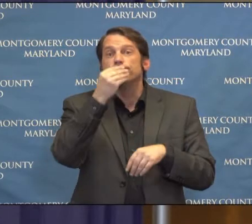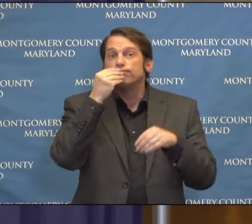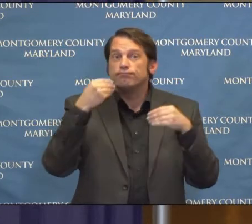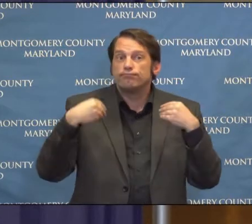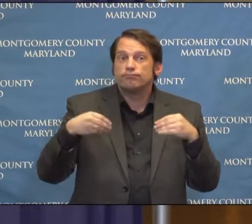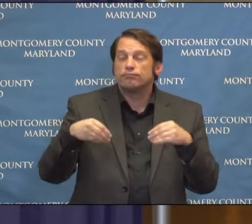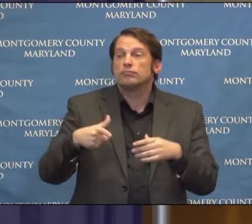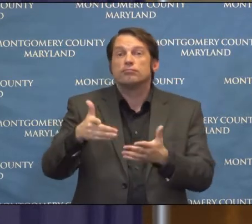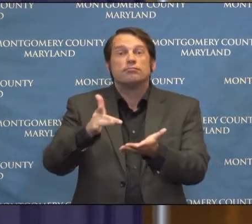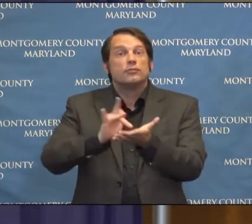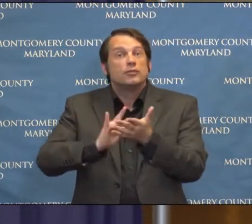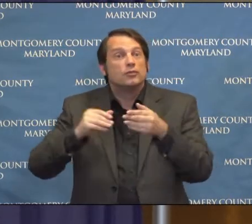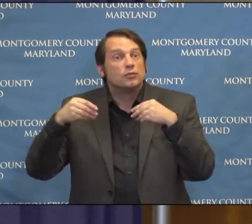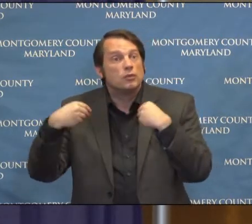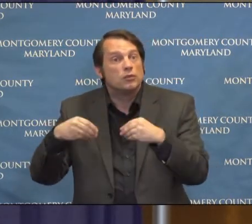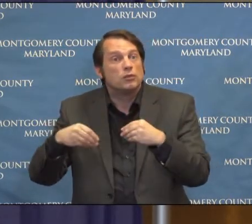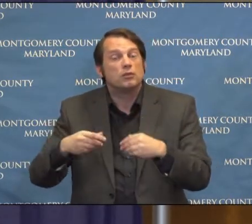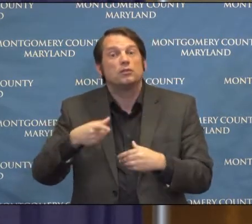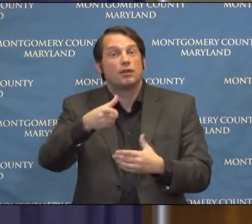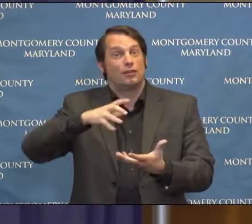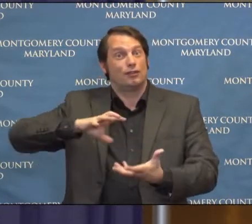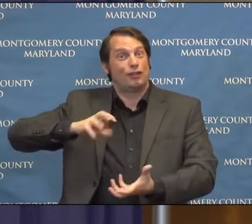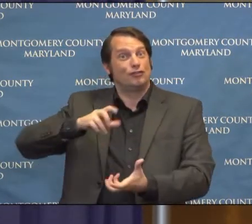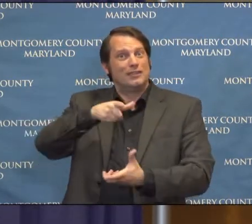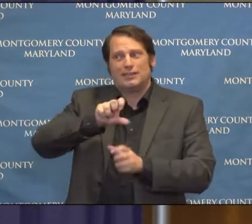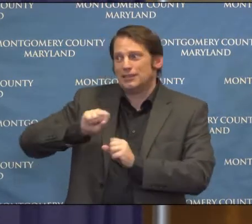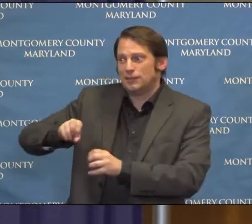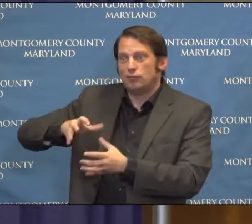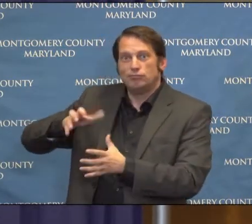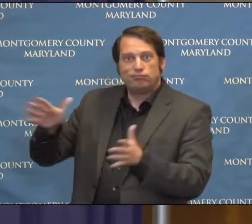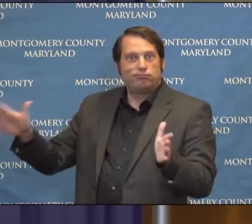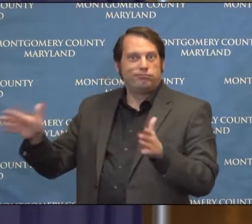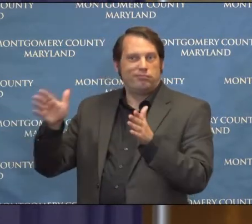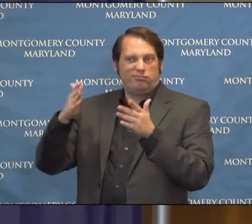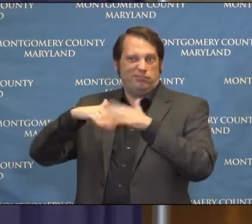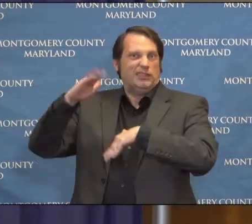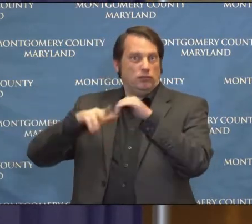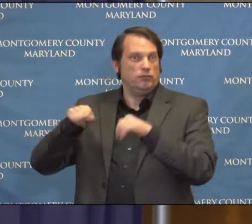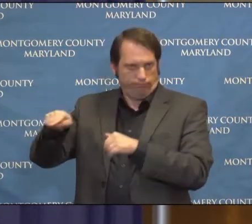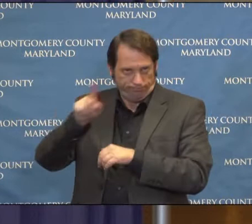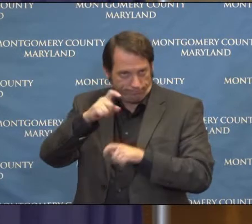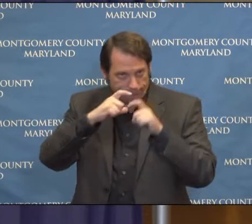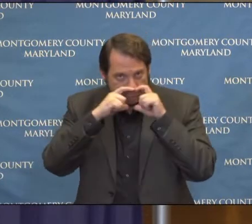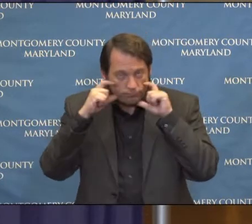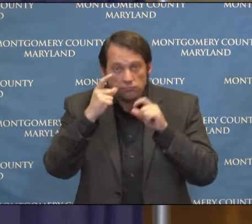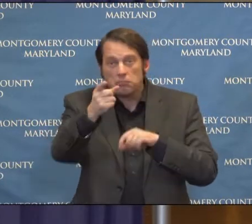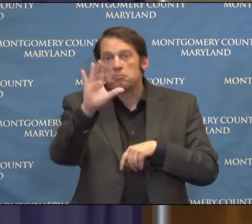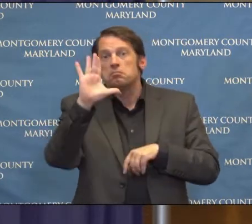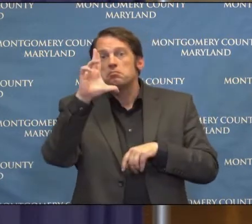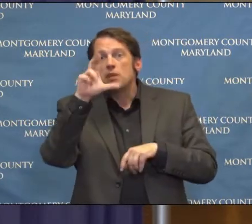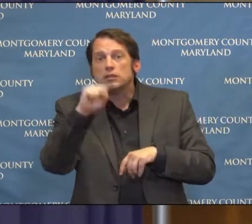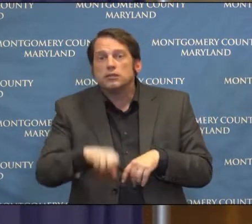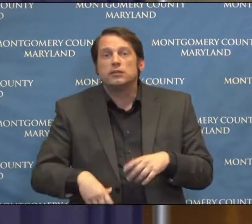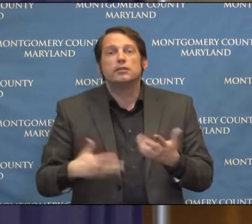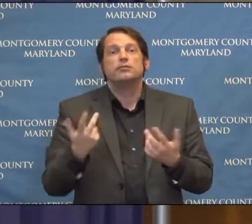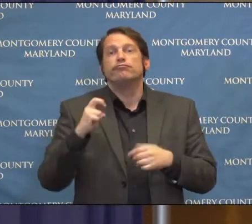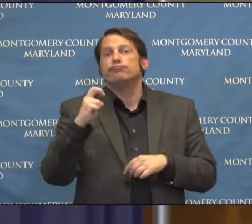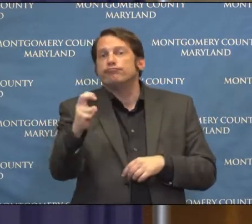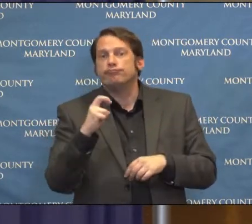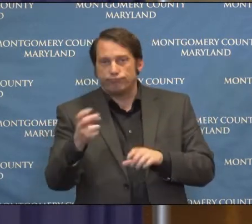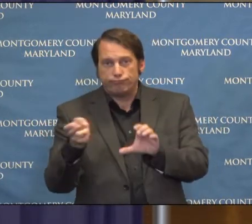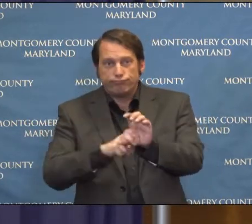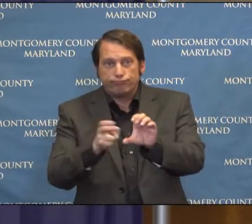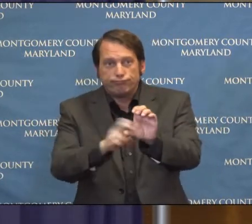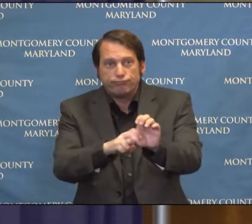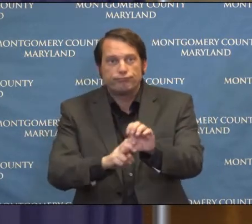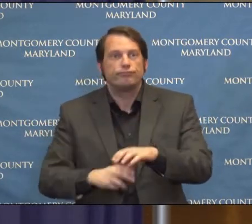was included, also public transit, including the bus systems. And it also requires that employees, for